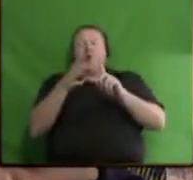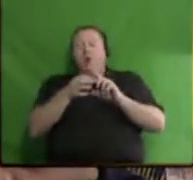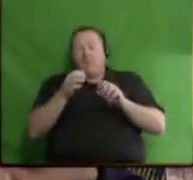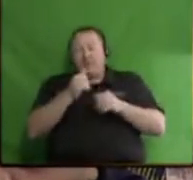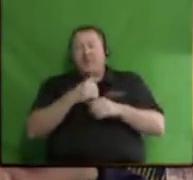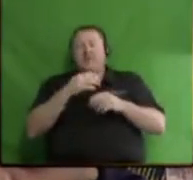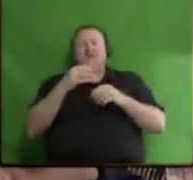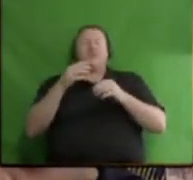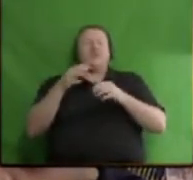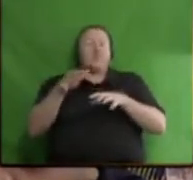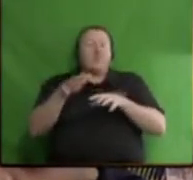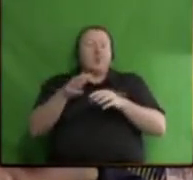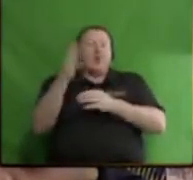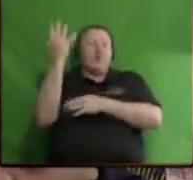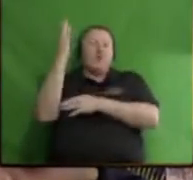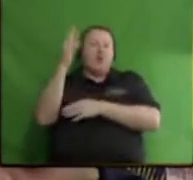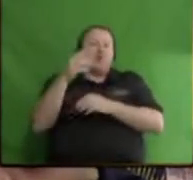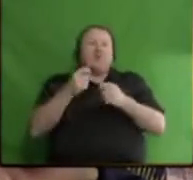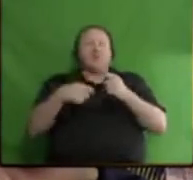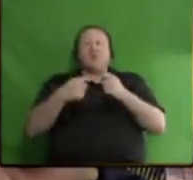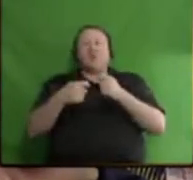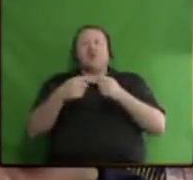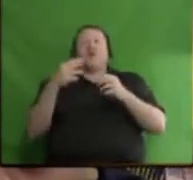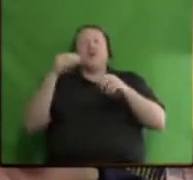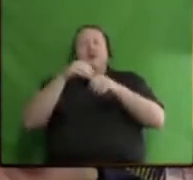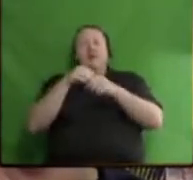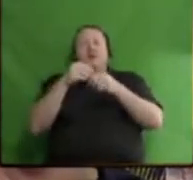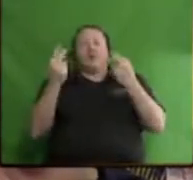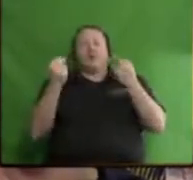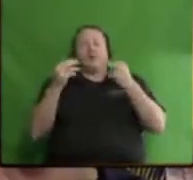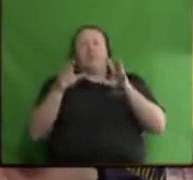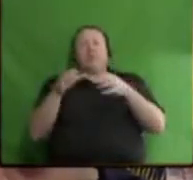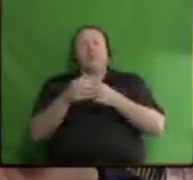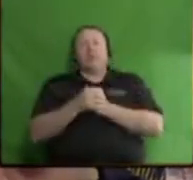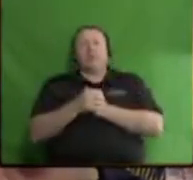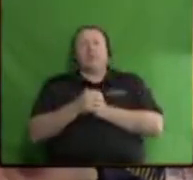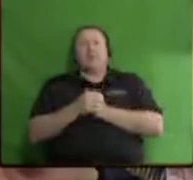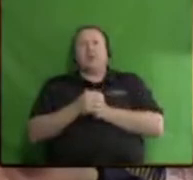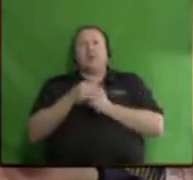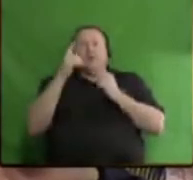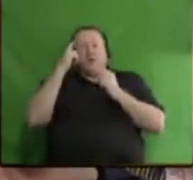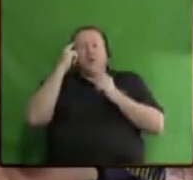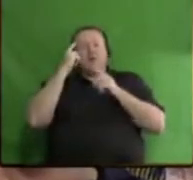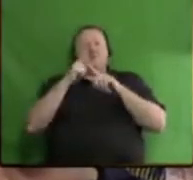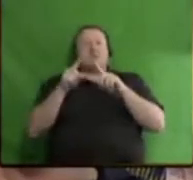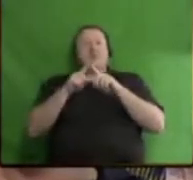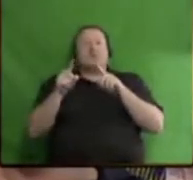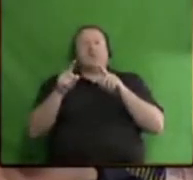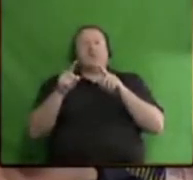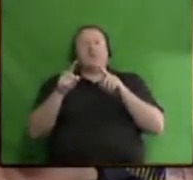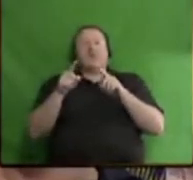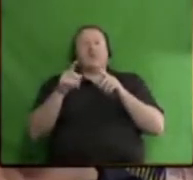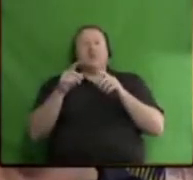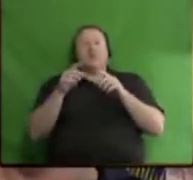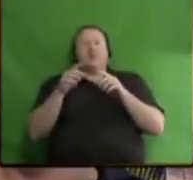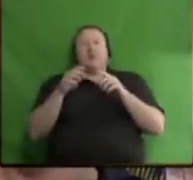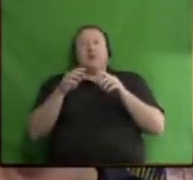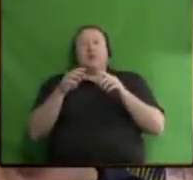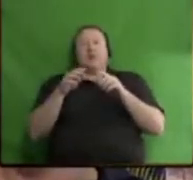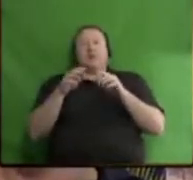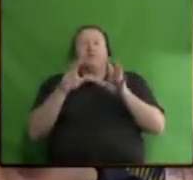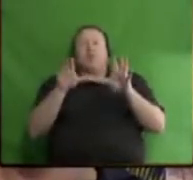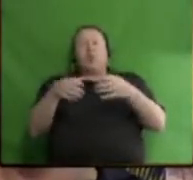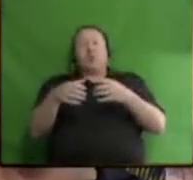and fisheries, and it's actually had to bring them into a new organization. Now just think about all the different organizational cultures as one start,